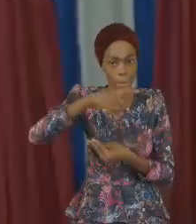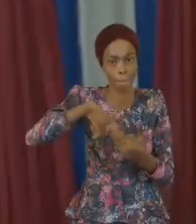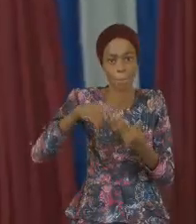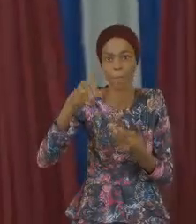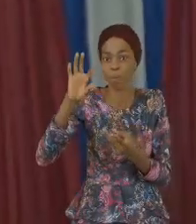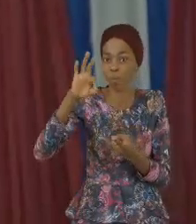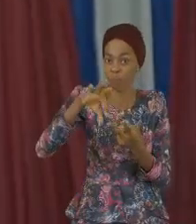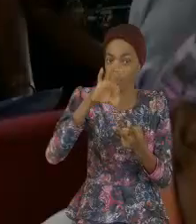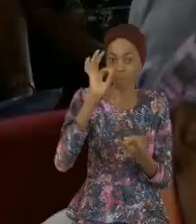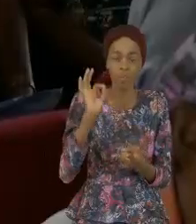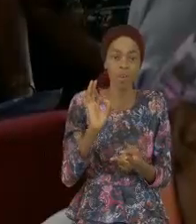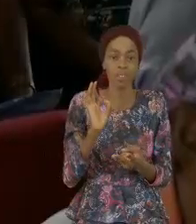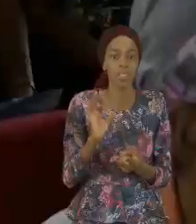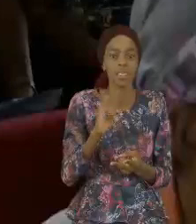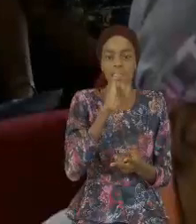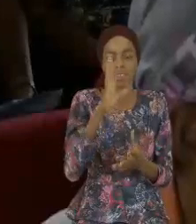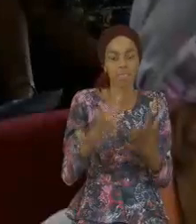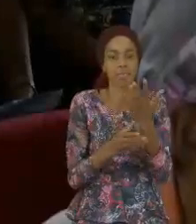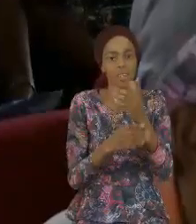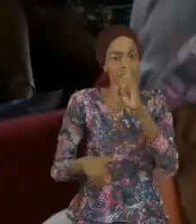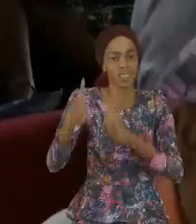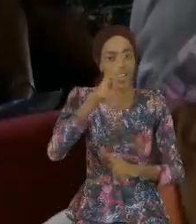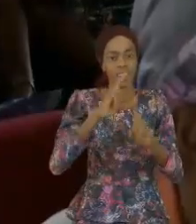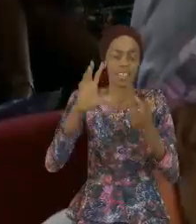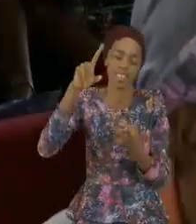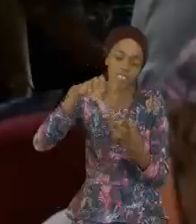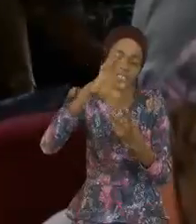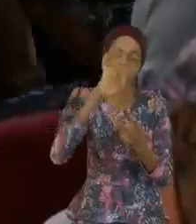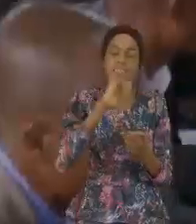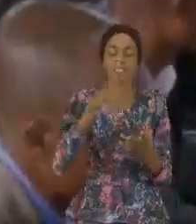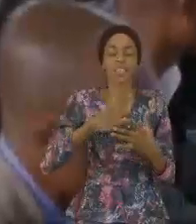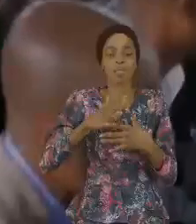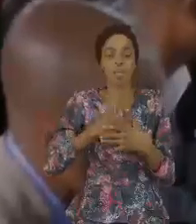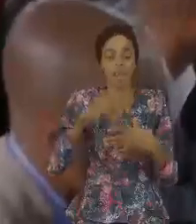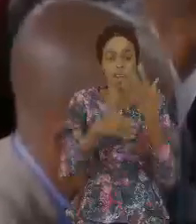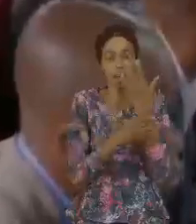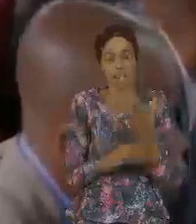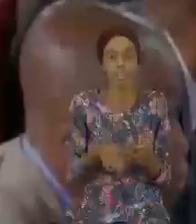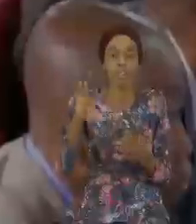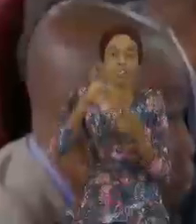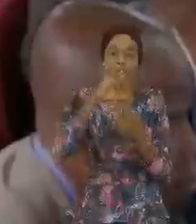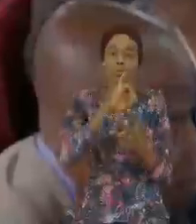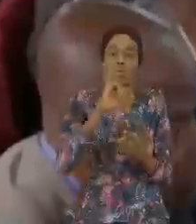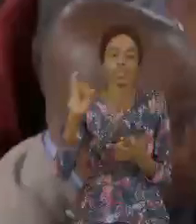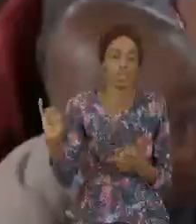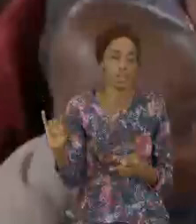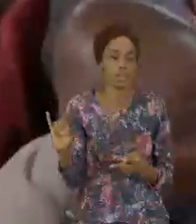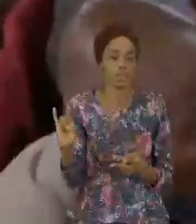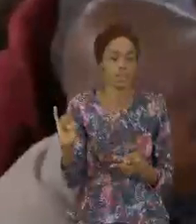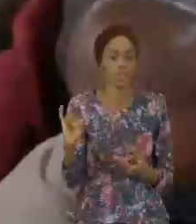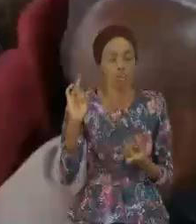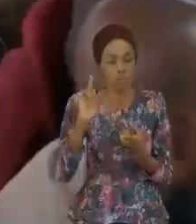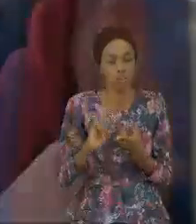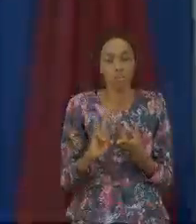in your hand. Say, the choice is in my hand. Choosing rather, choosing